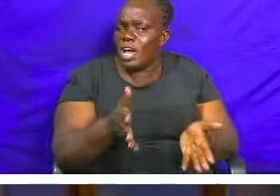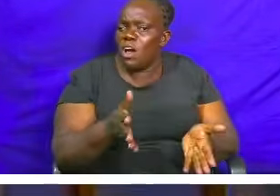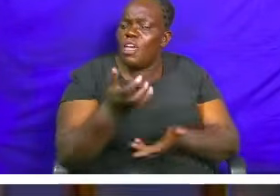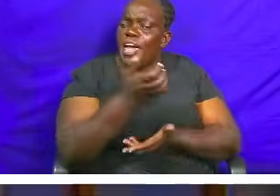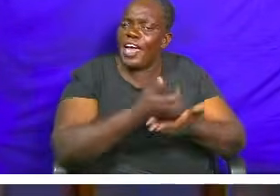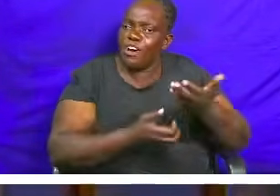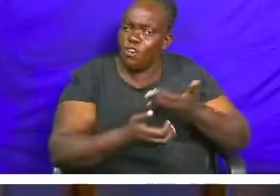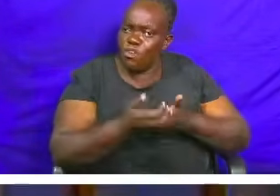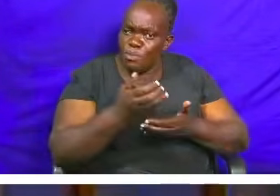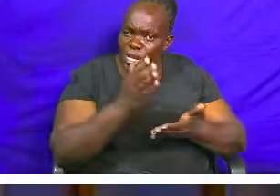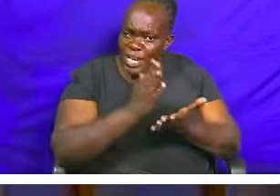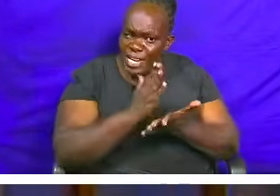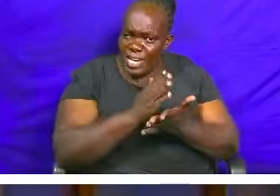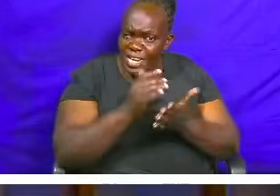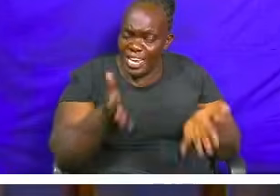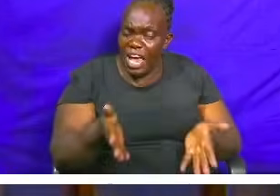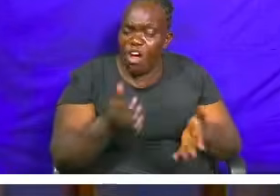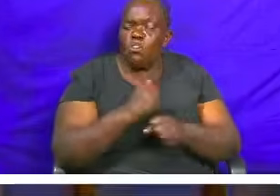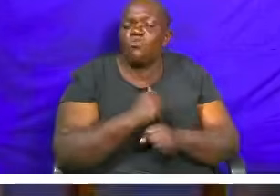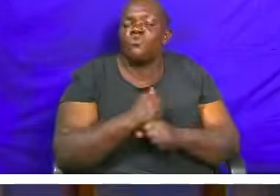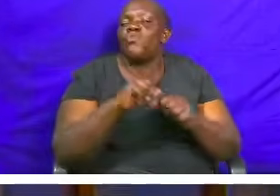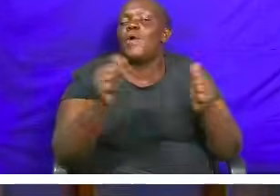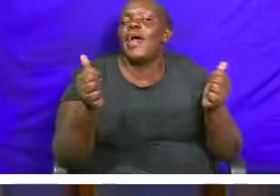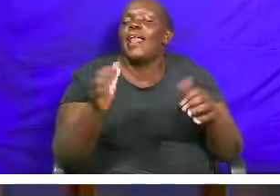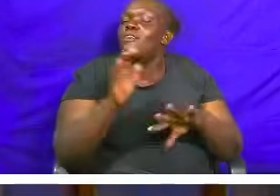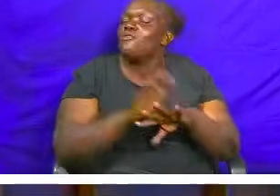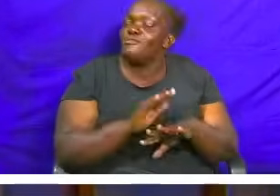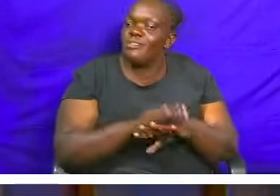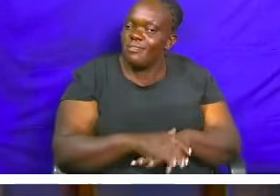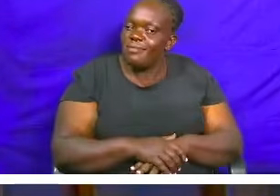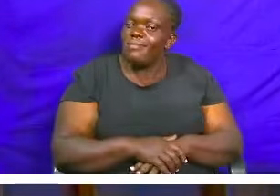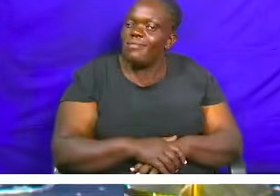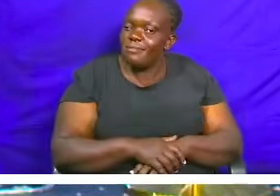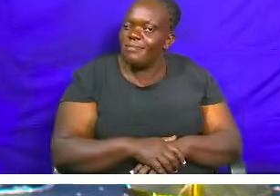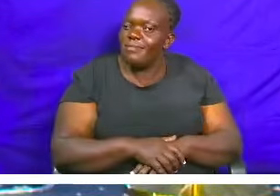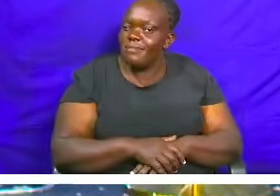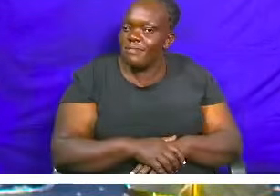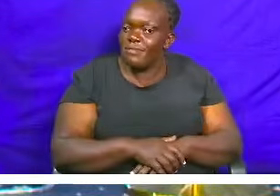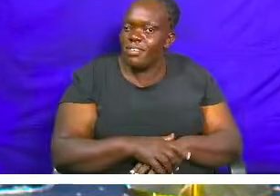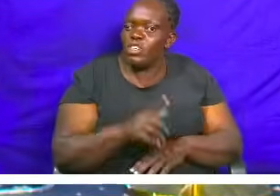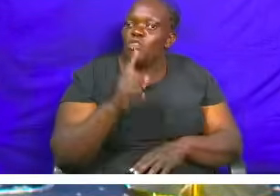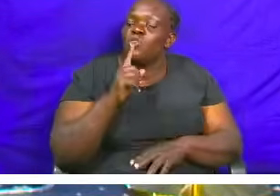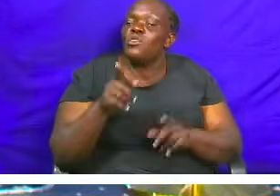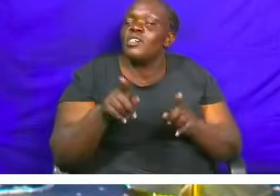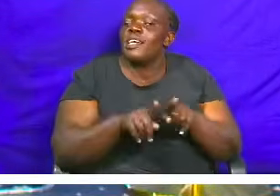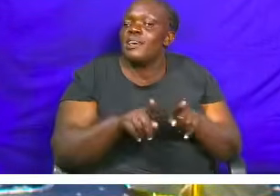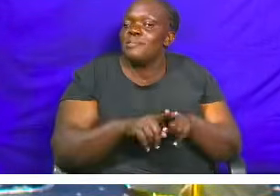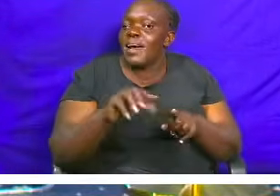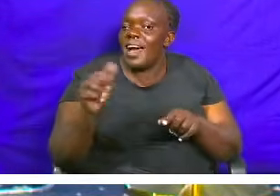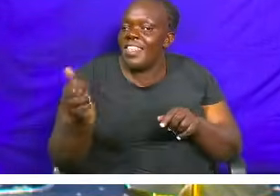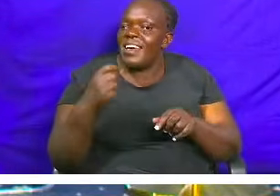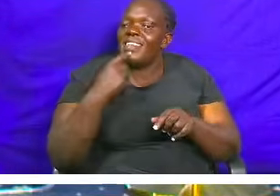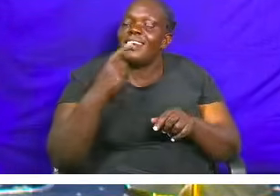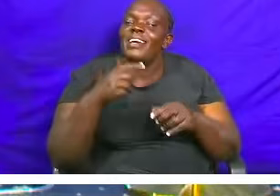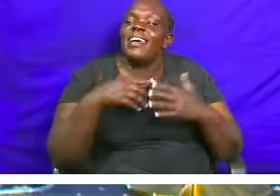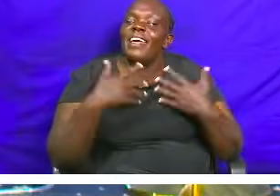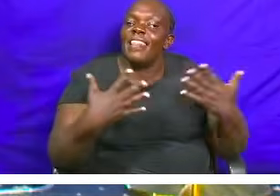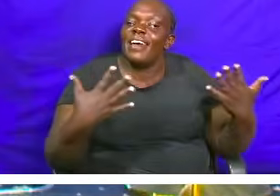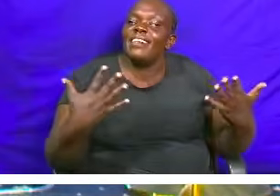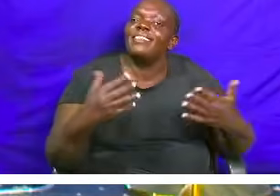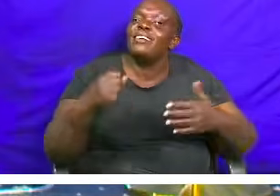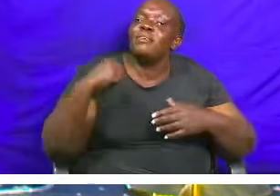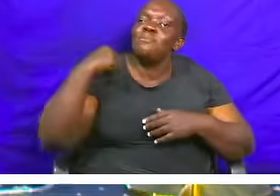is performing well. Yeah. Very good. I think this is really good. So the naysayers and available kwa nasema oh mambo ya siasa hizo